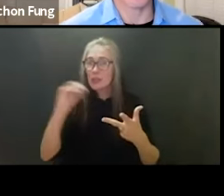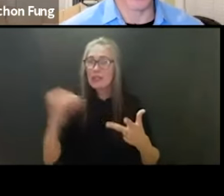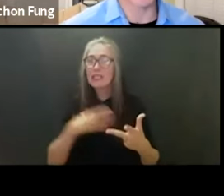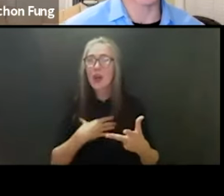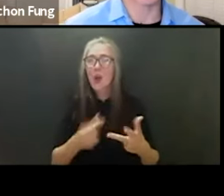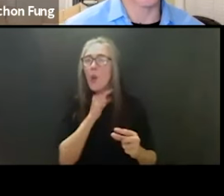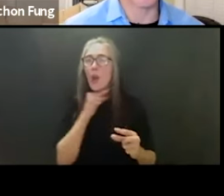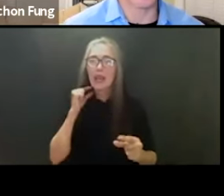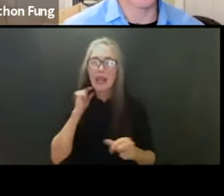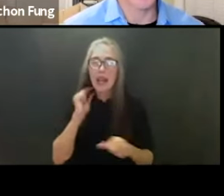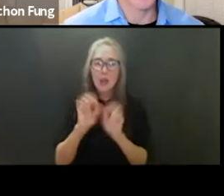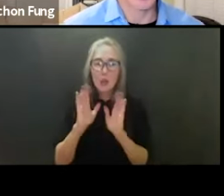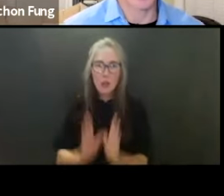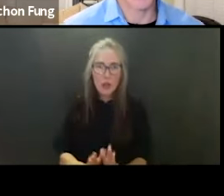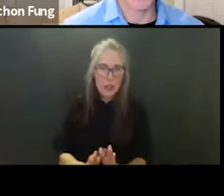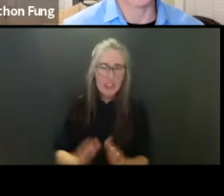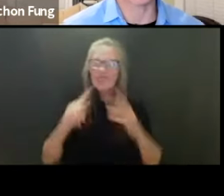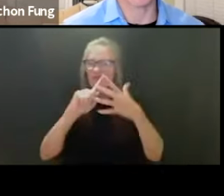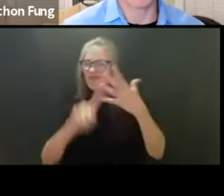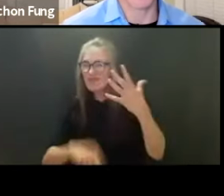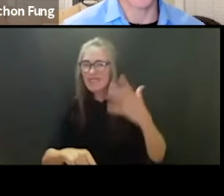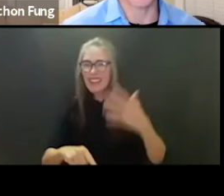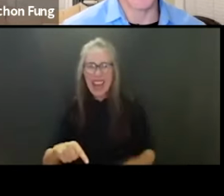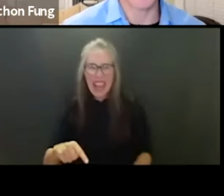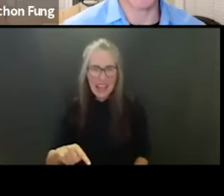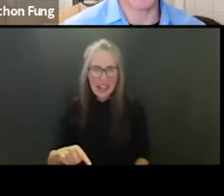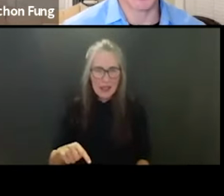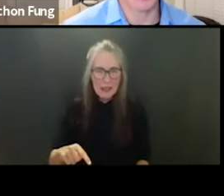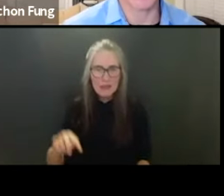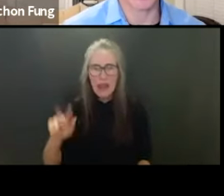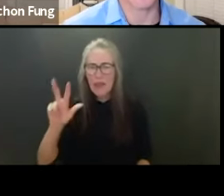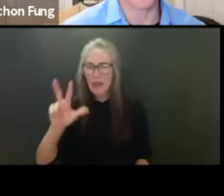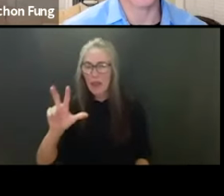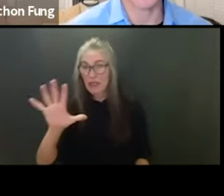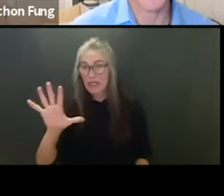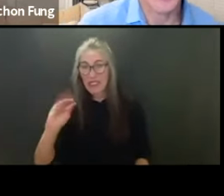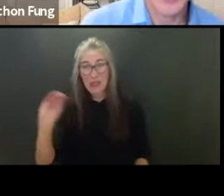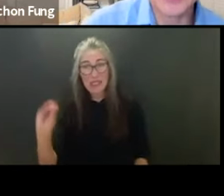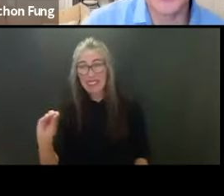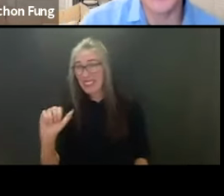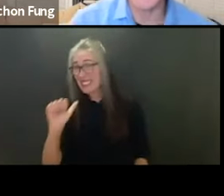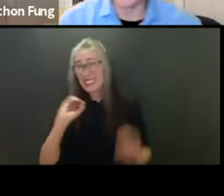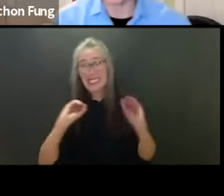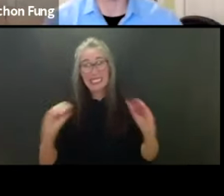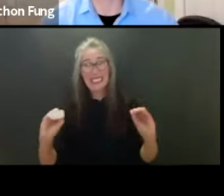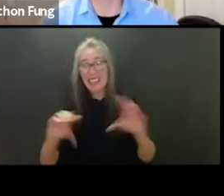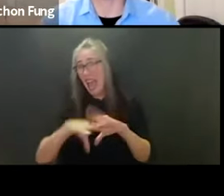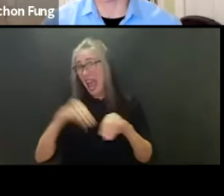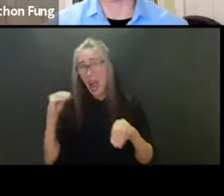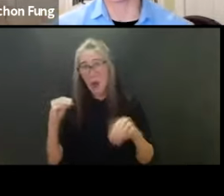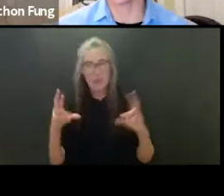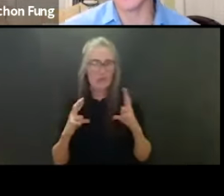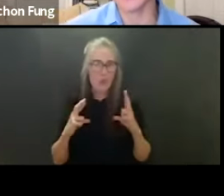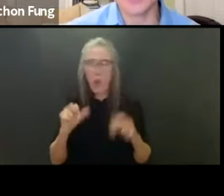% are white collar workers. And so on and so so 35% of people are out of the workforce right and so they asked